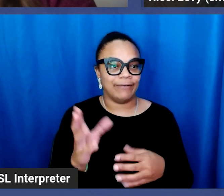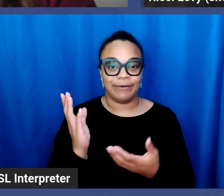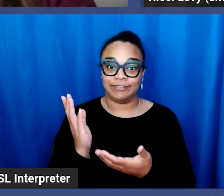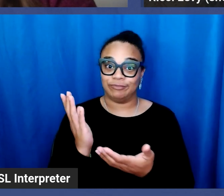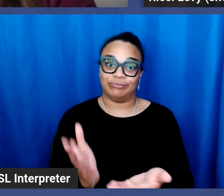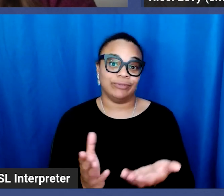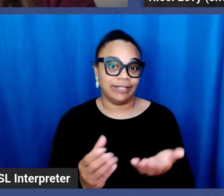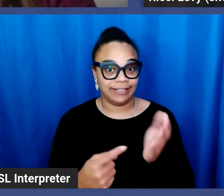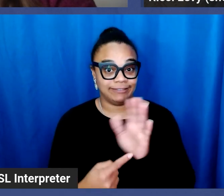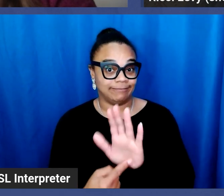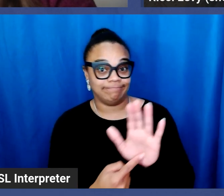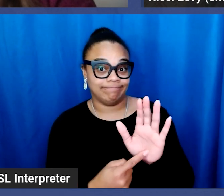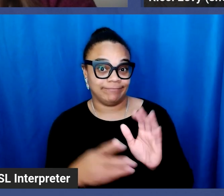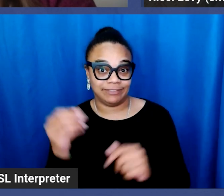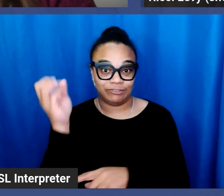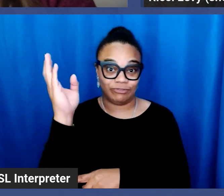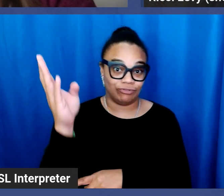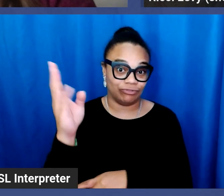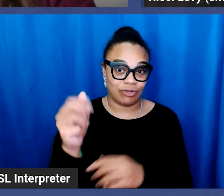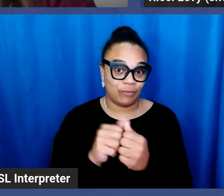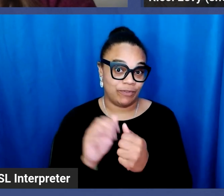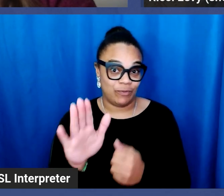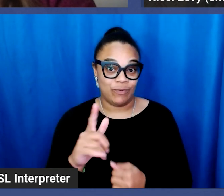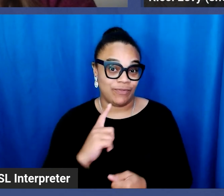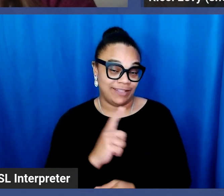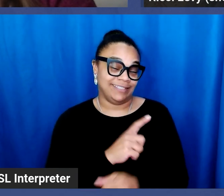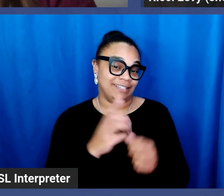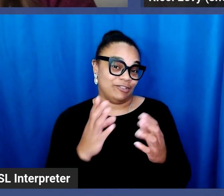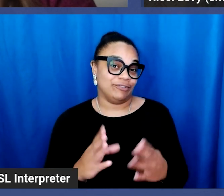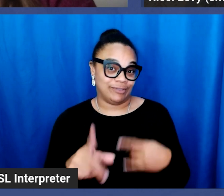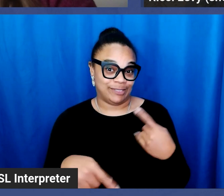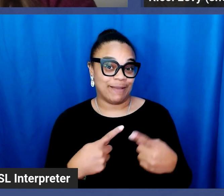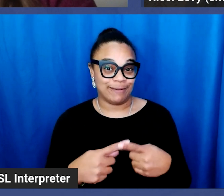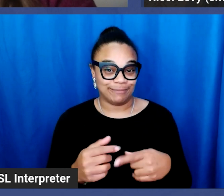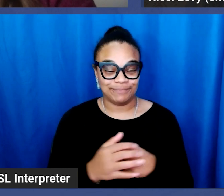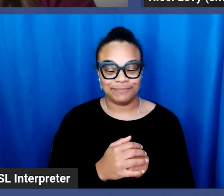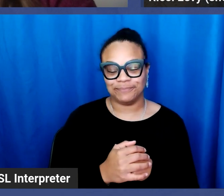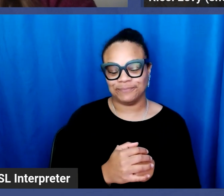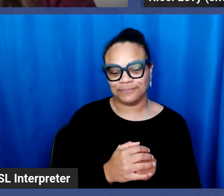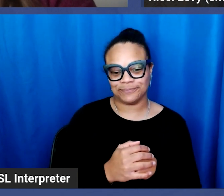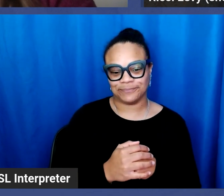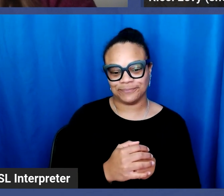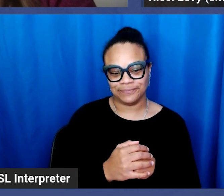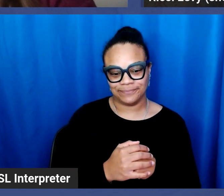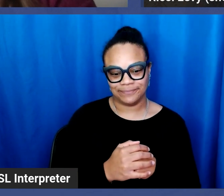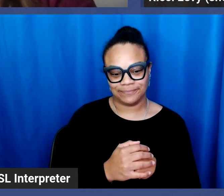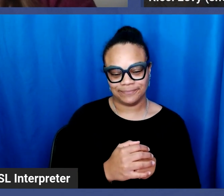talk to your legislators about.